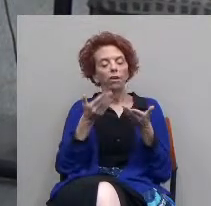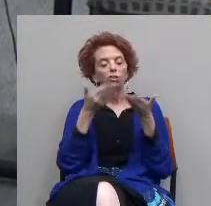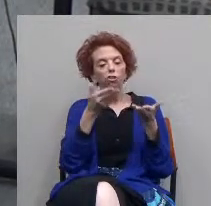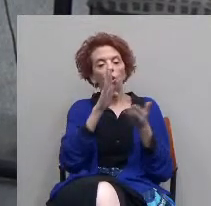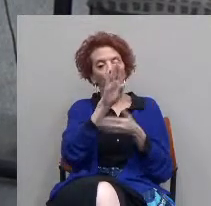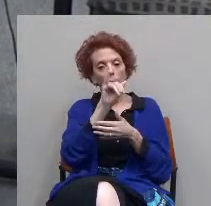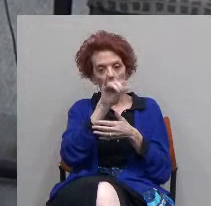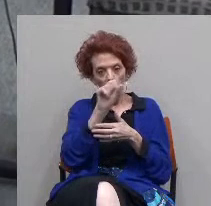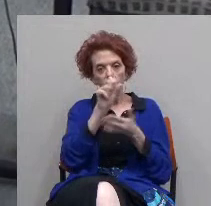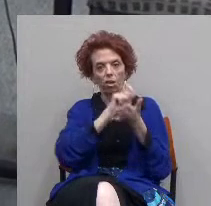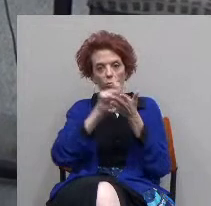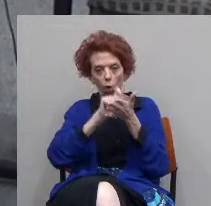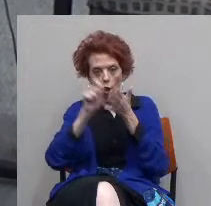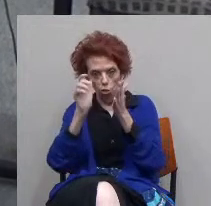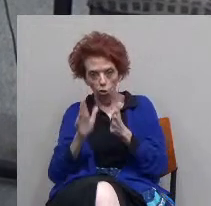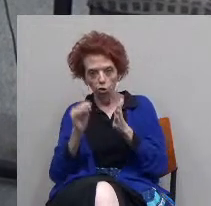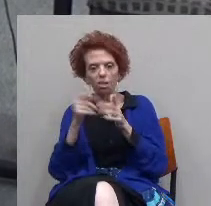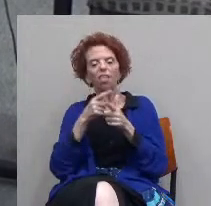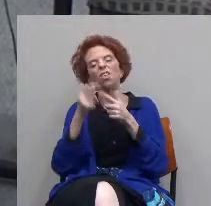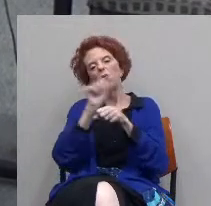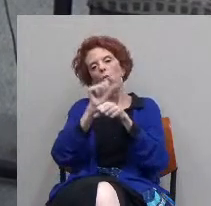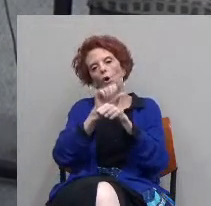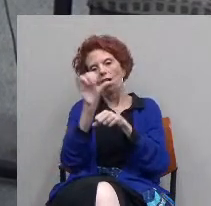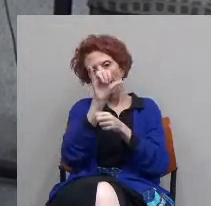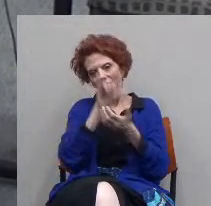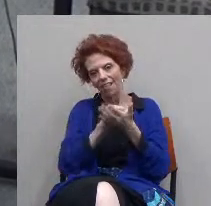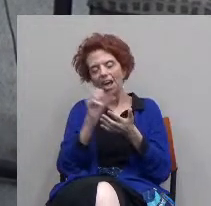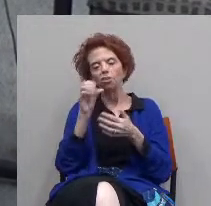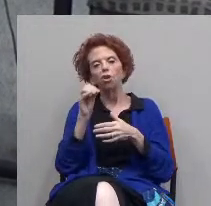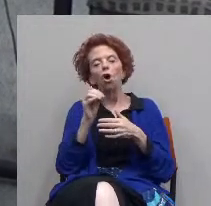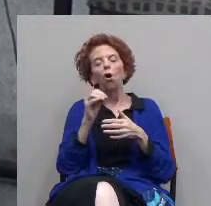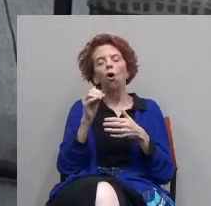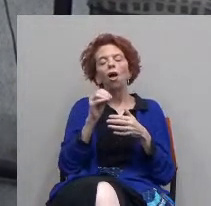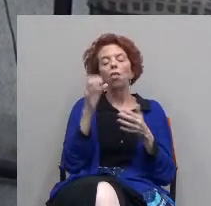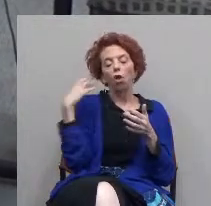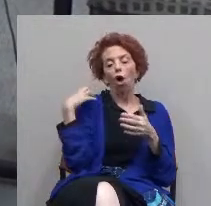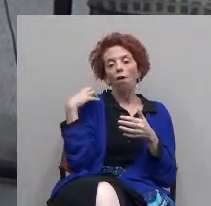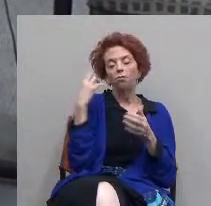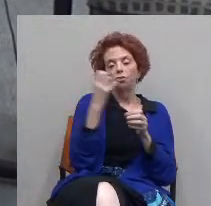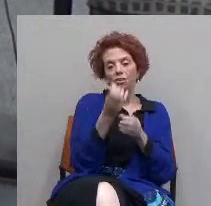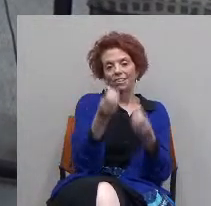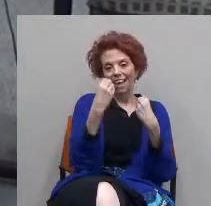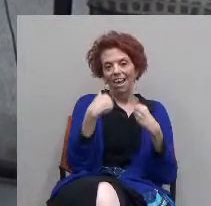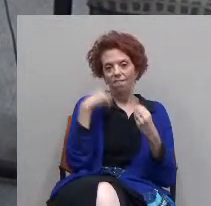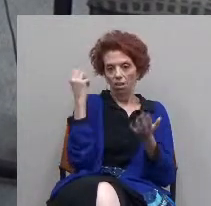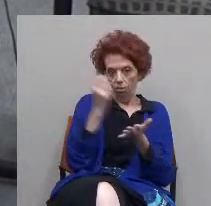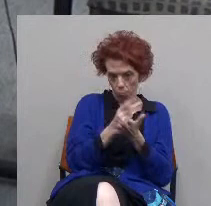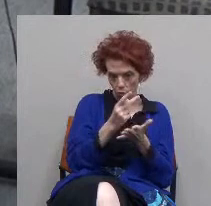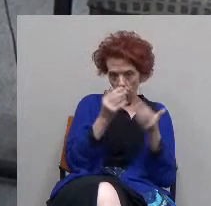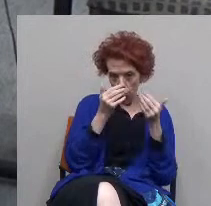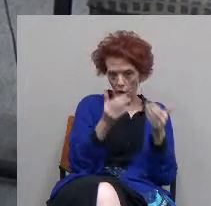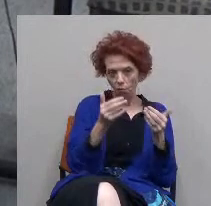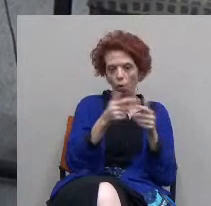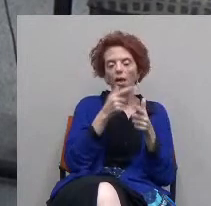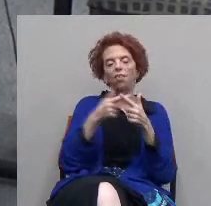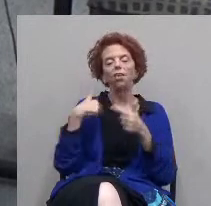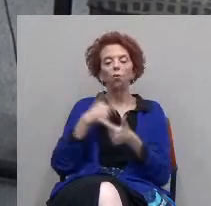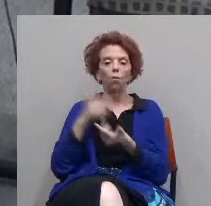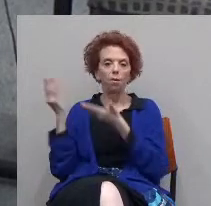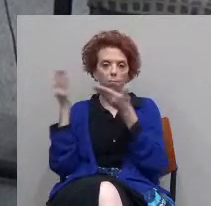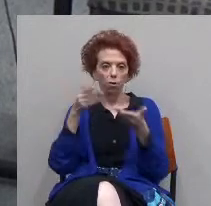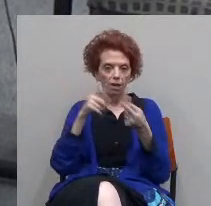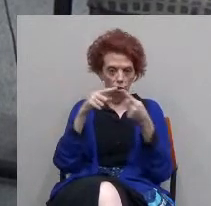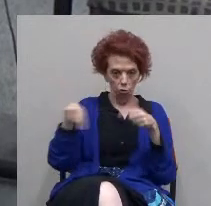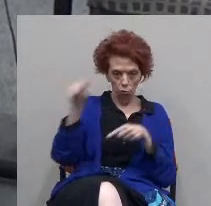the authors and then we worked on it that way. So officers gave us kind of the stamp of approval to go forward, and then we bring it here to